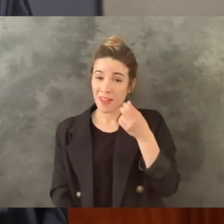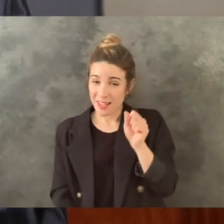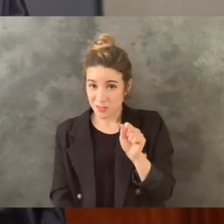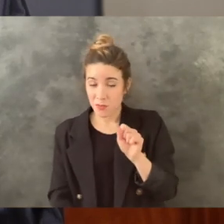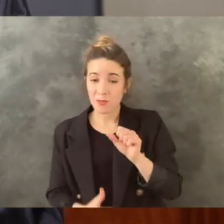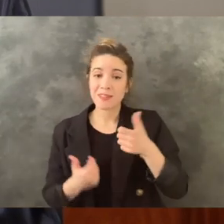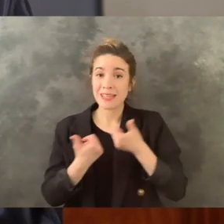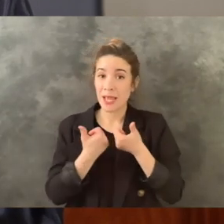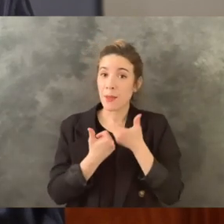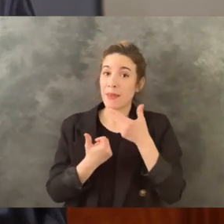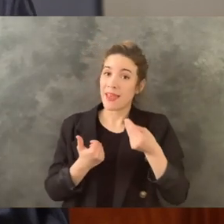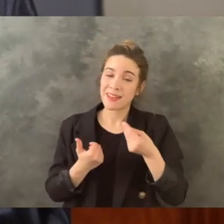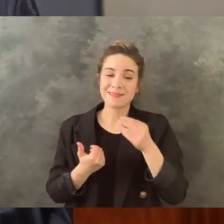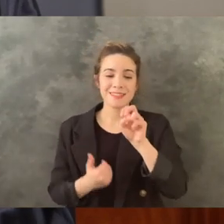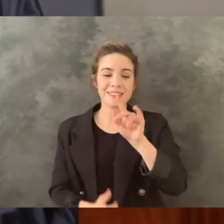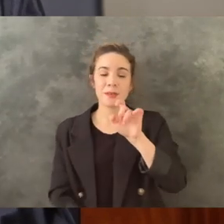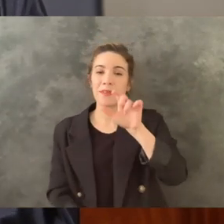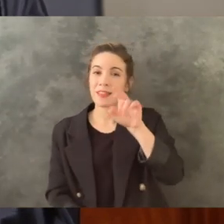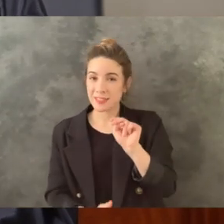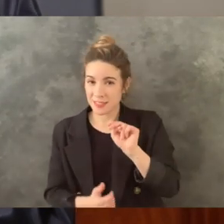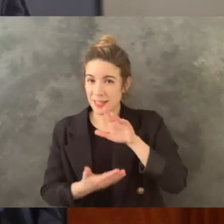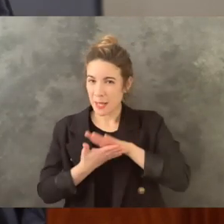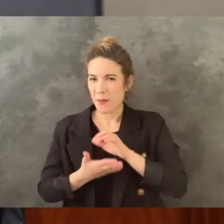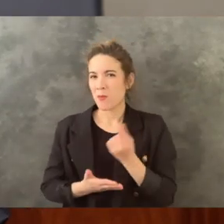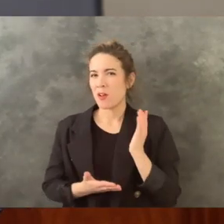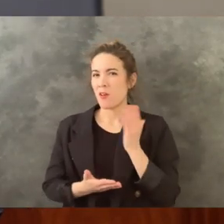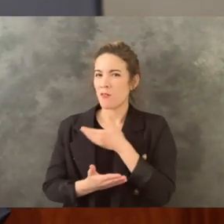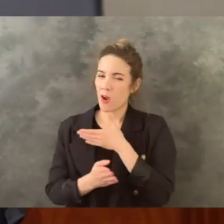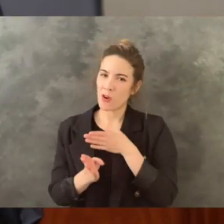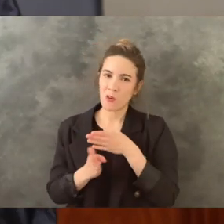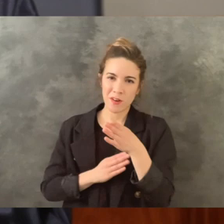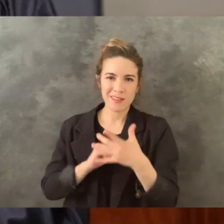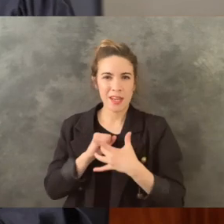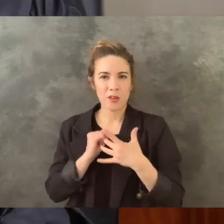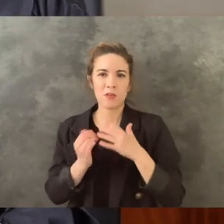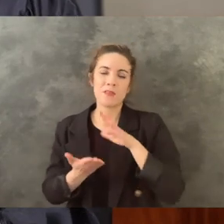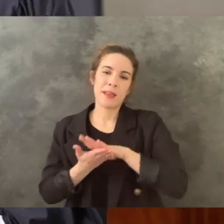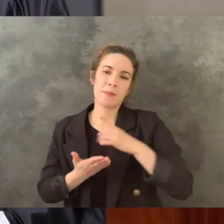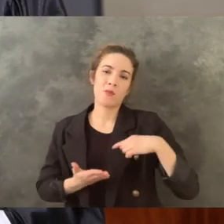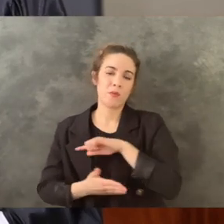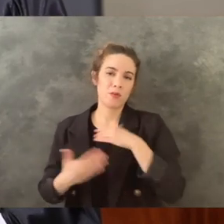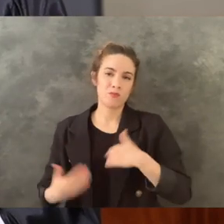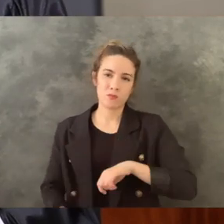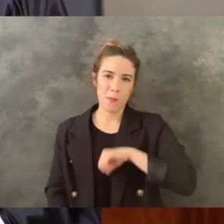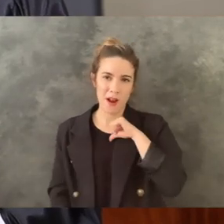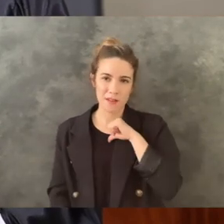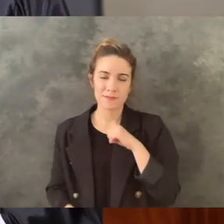Game and Simulation Academy, one of our career and technical academies of which we're greatly proud.